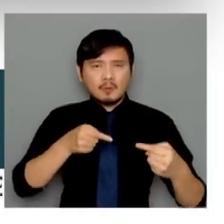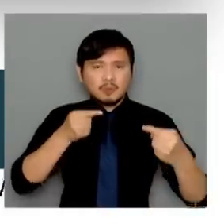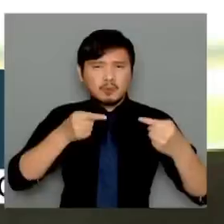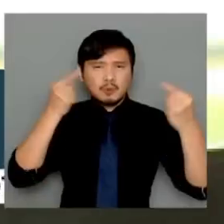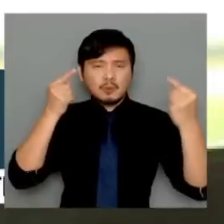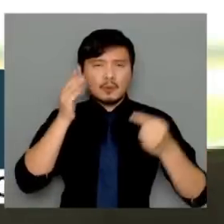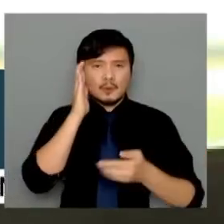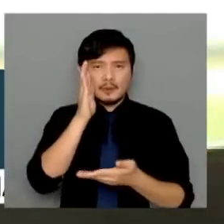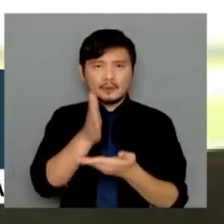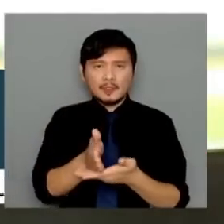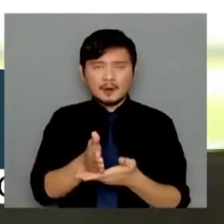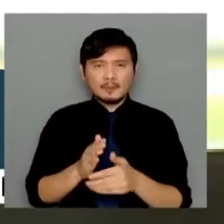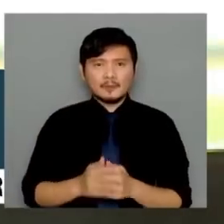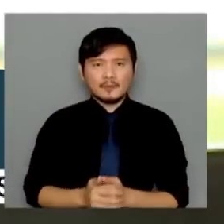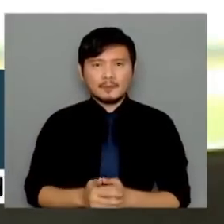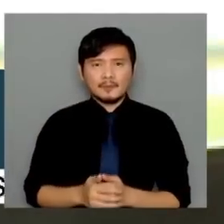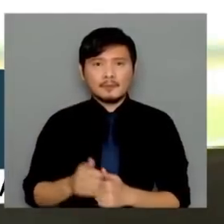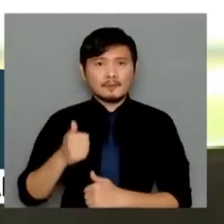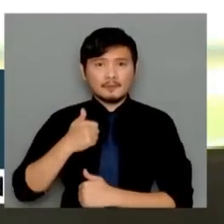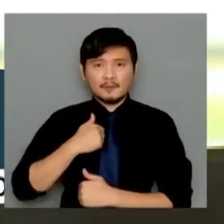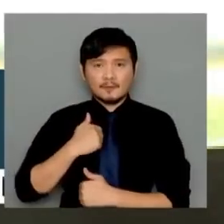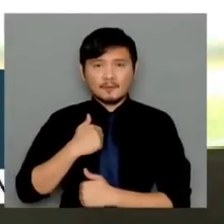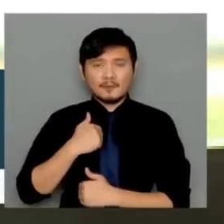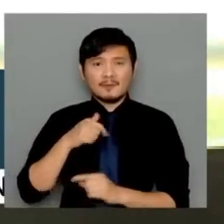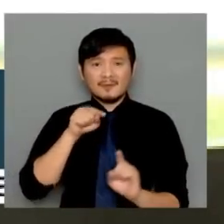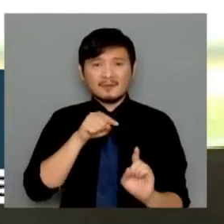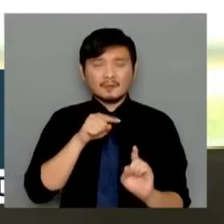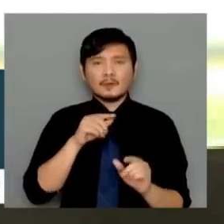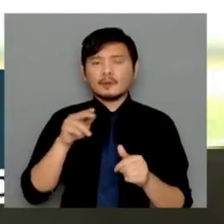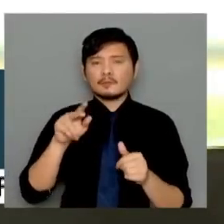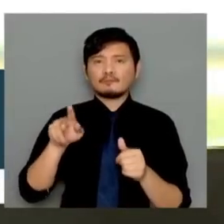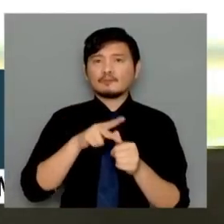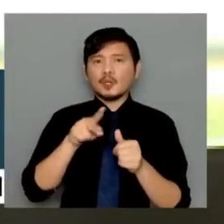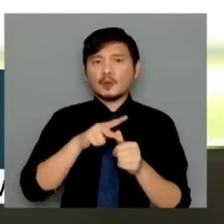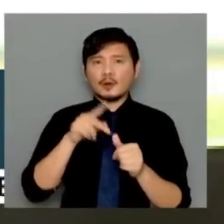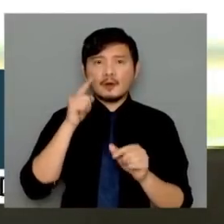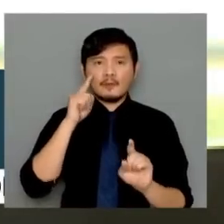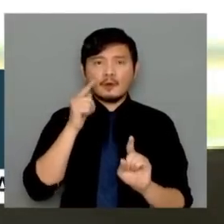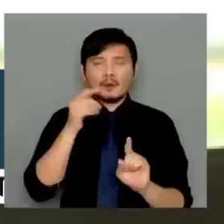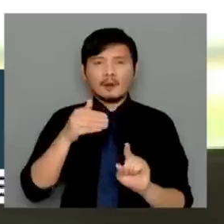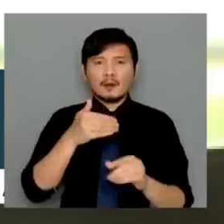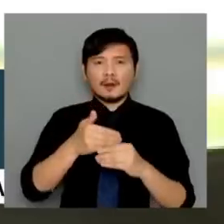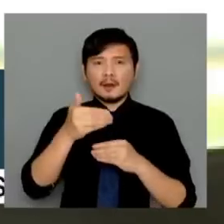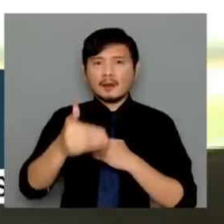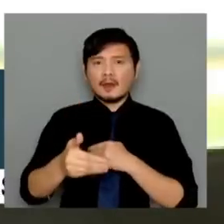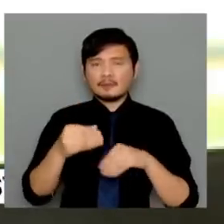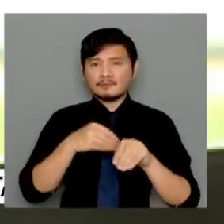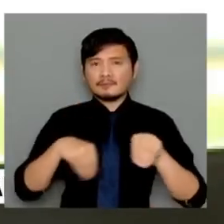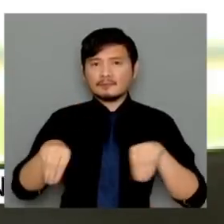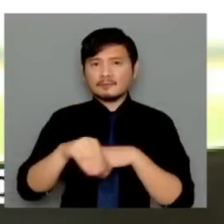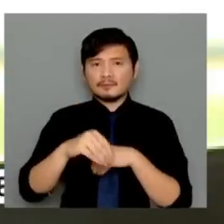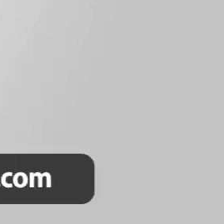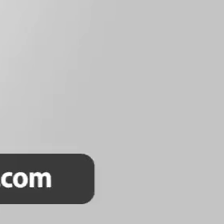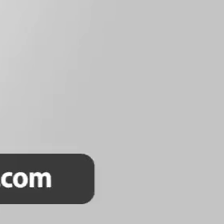modernization of the armed forces is also a top priority of the incoming chief of the Defense Department.